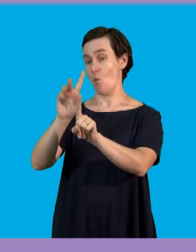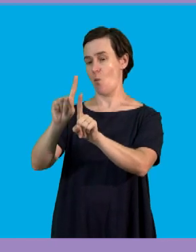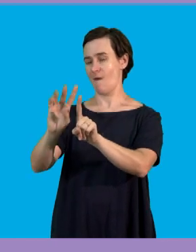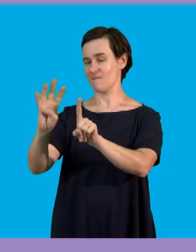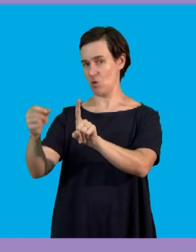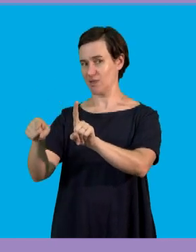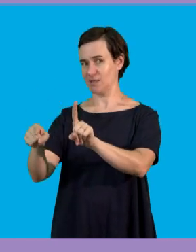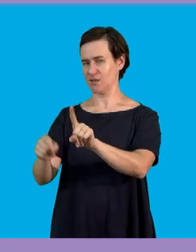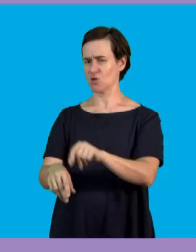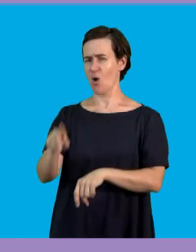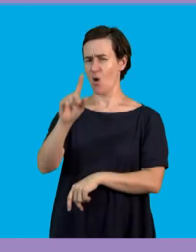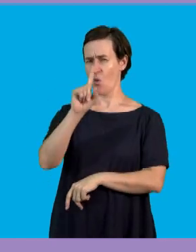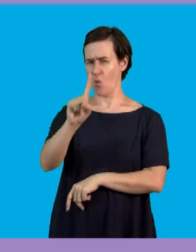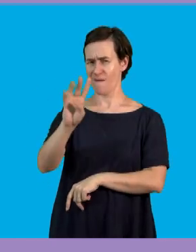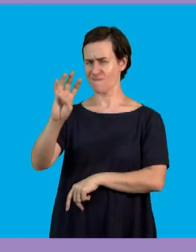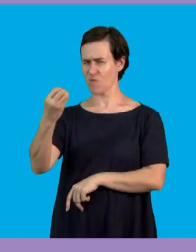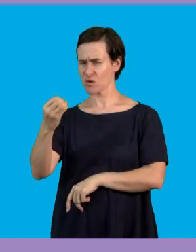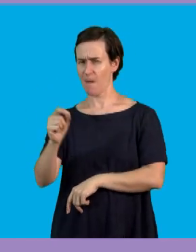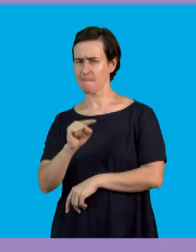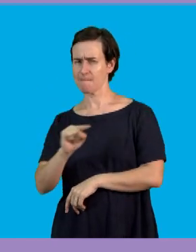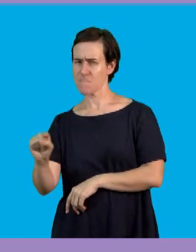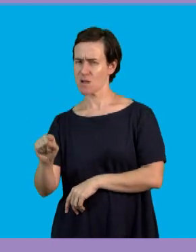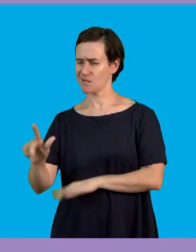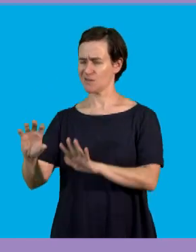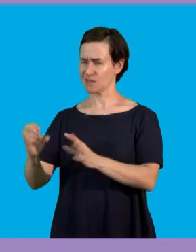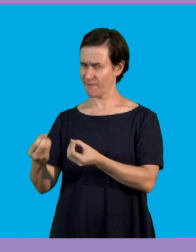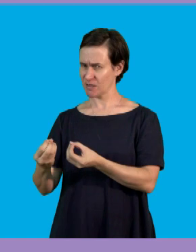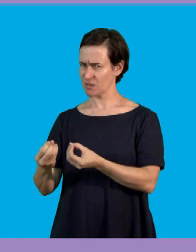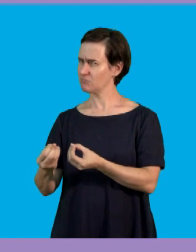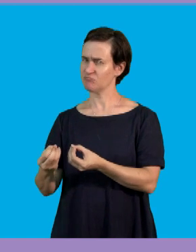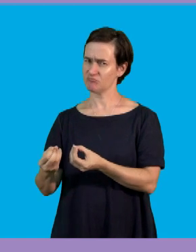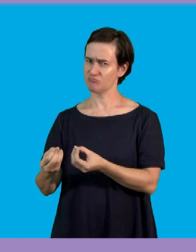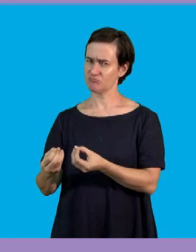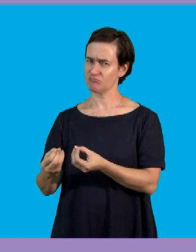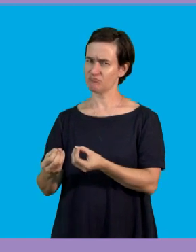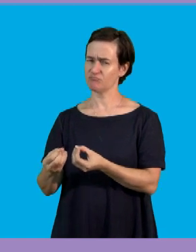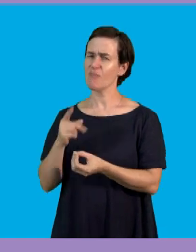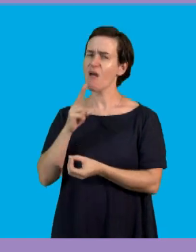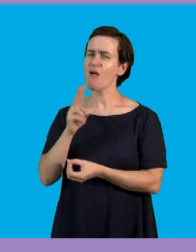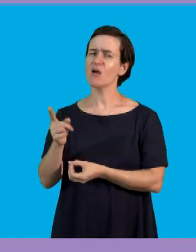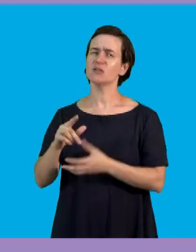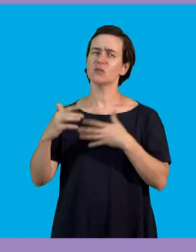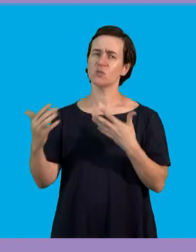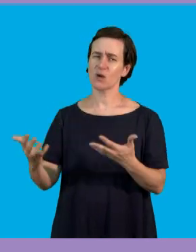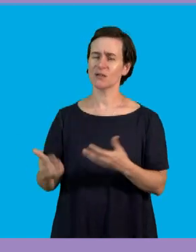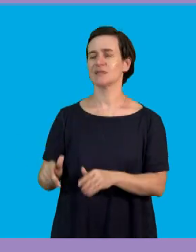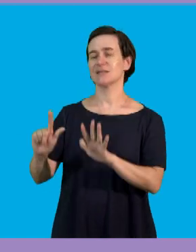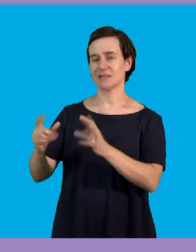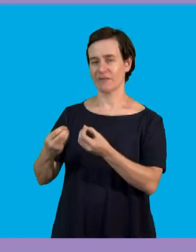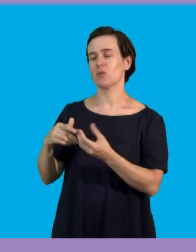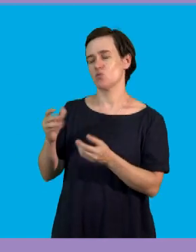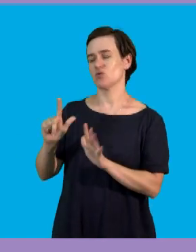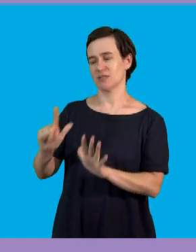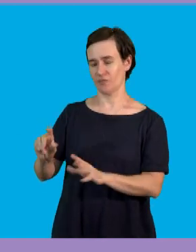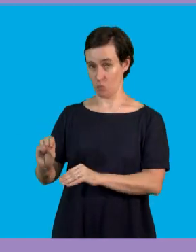have 140 and I am subtracting 7 tens, that is going to leave us with 7